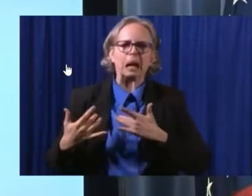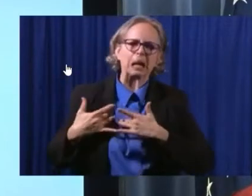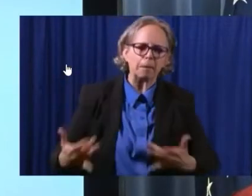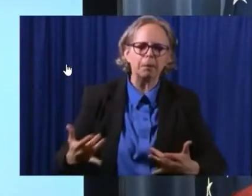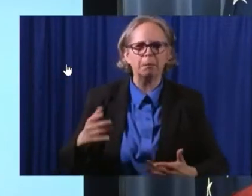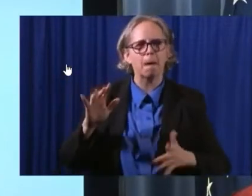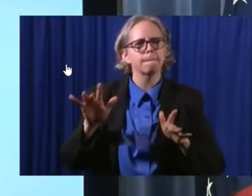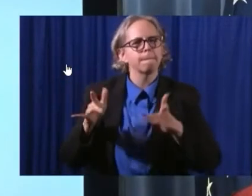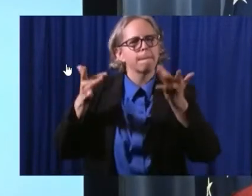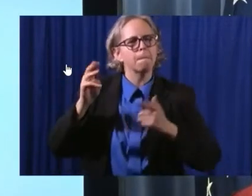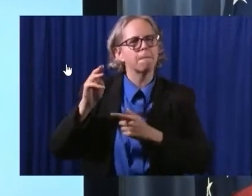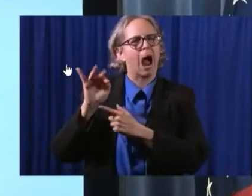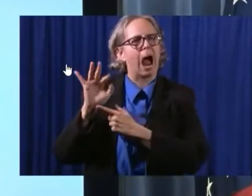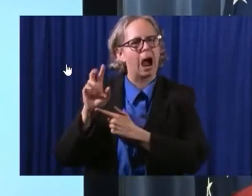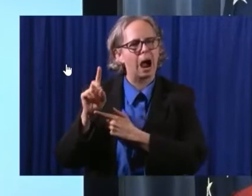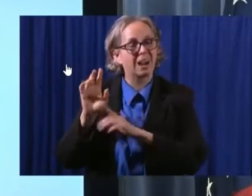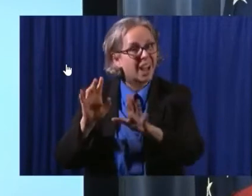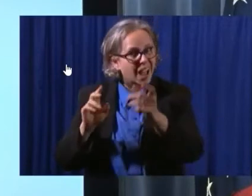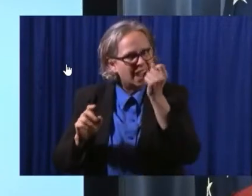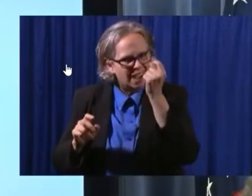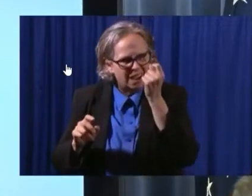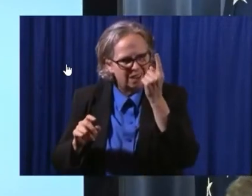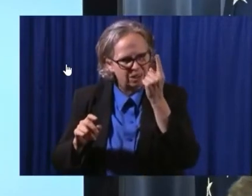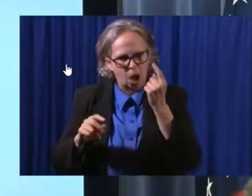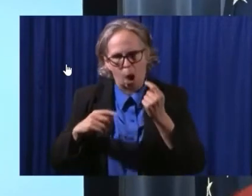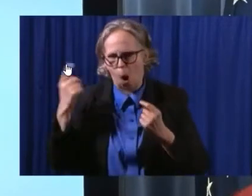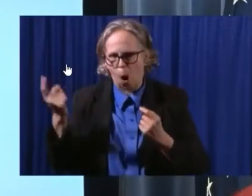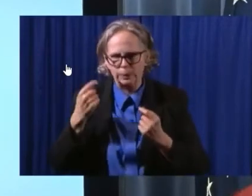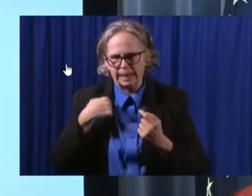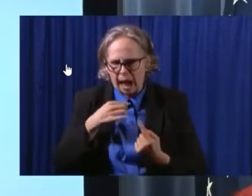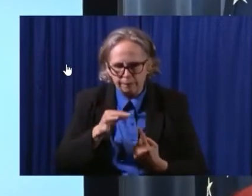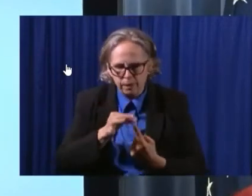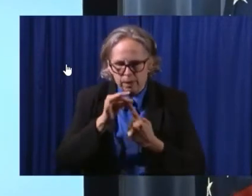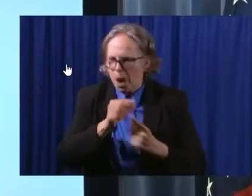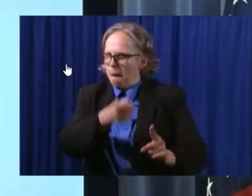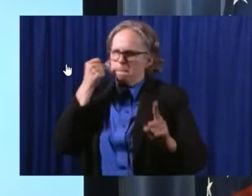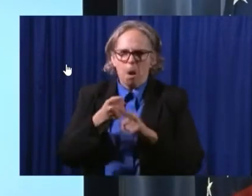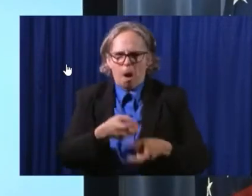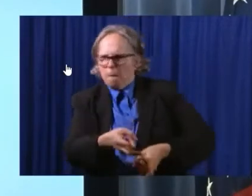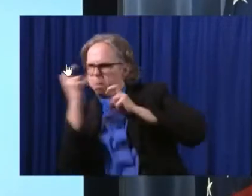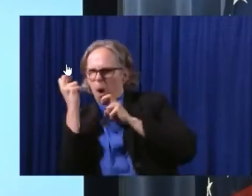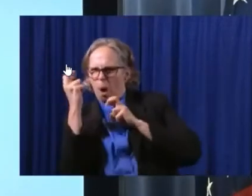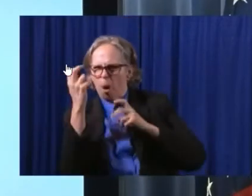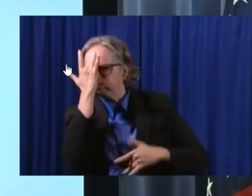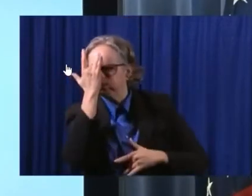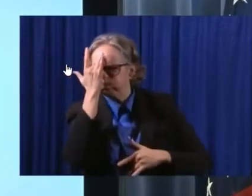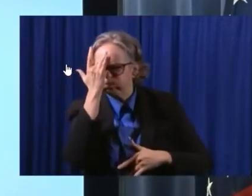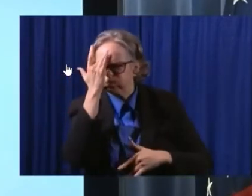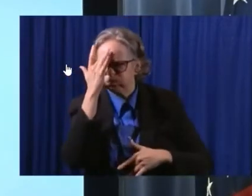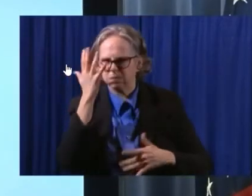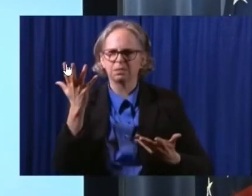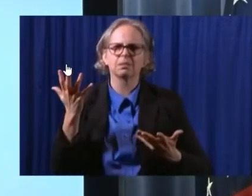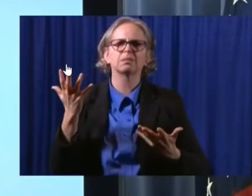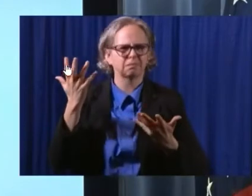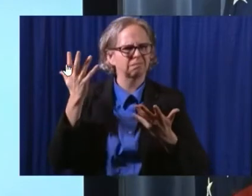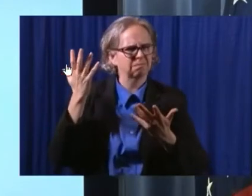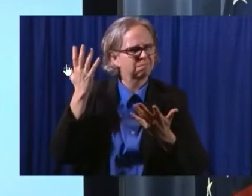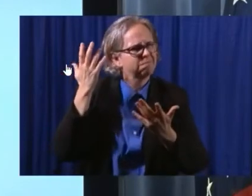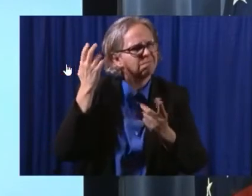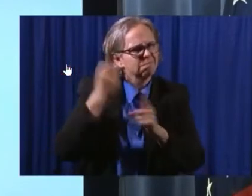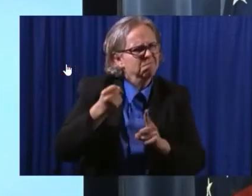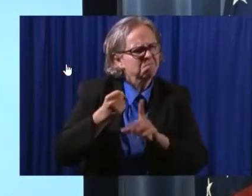of course, is not an absolute. We know that there have been many children that have had severe illness and inflammatory reactions.